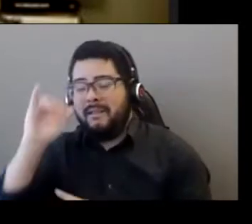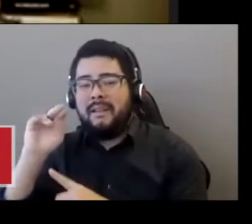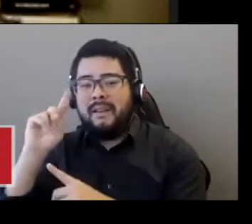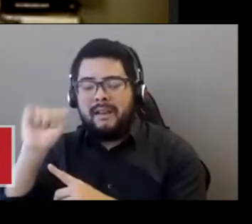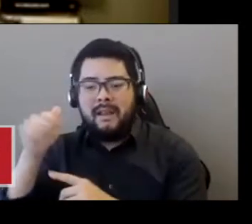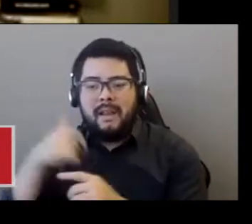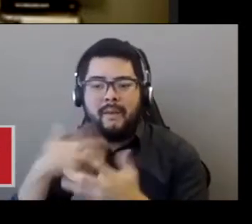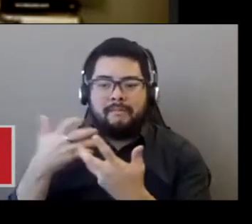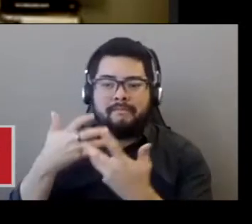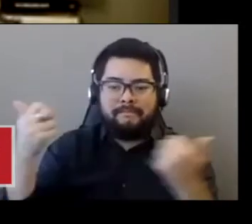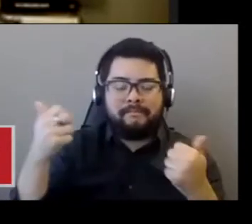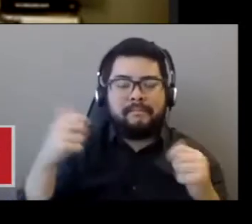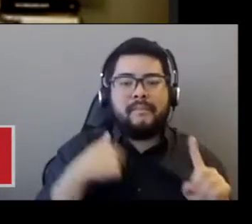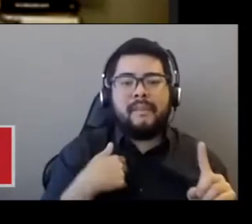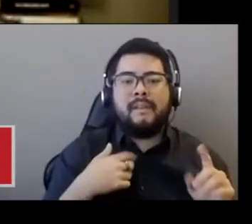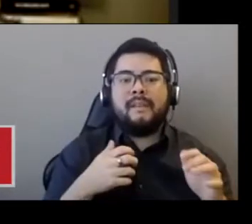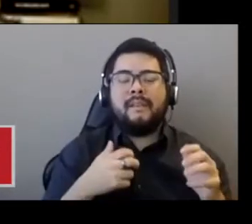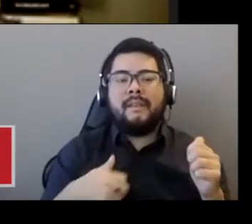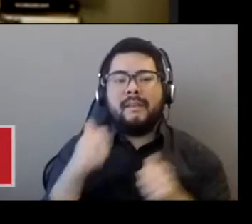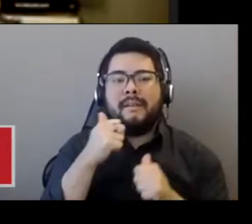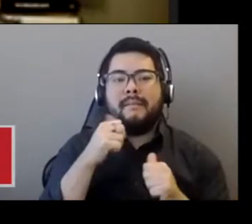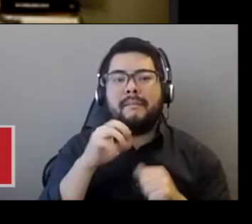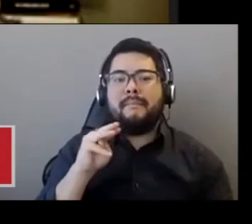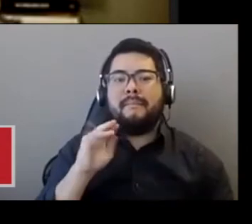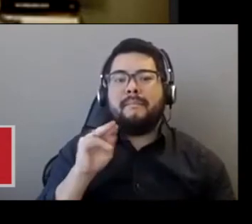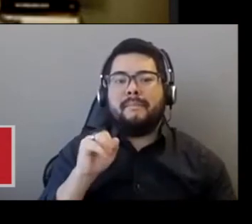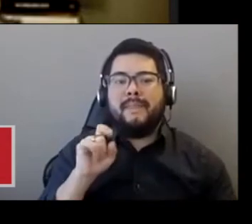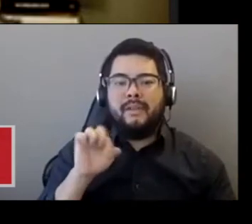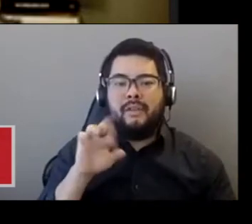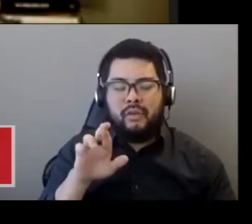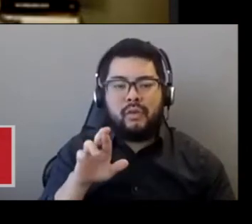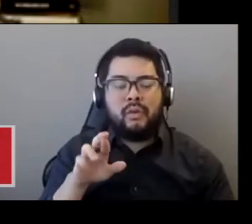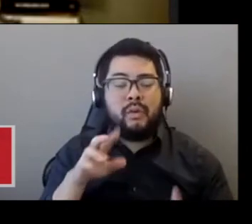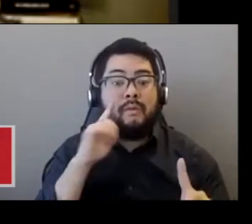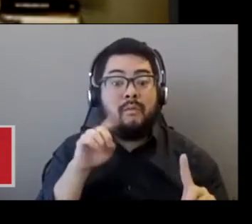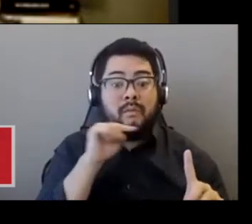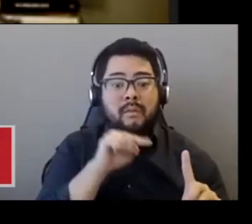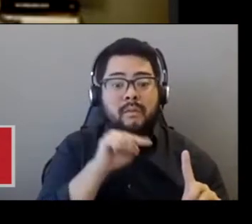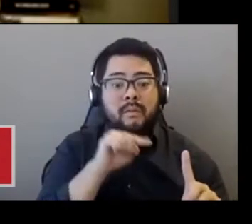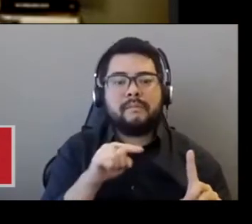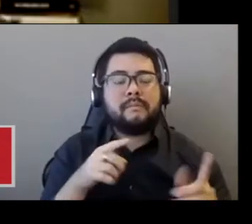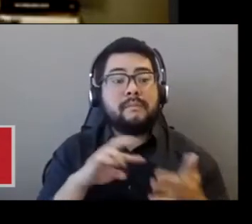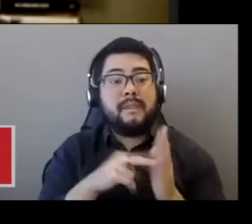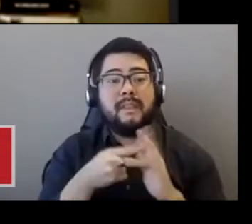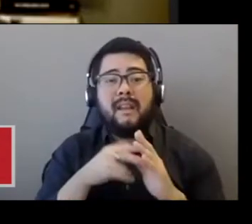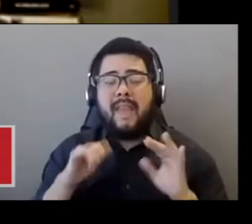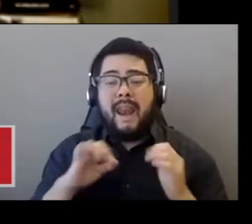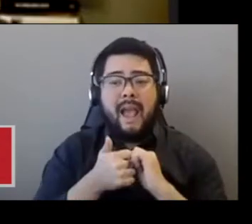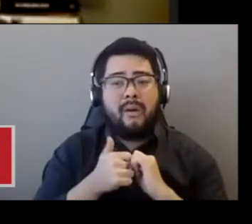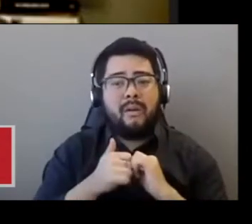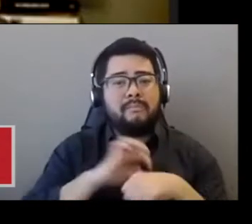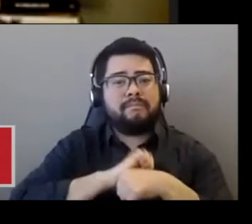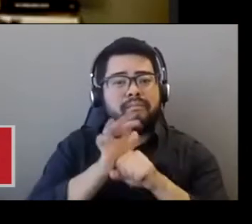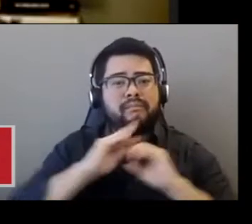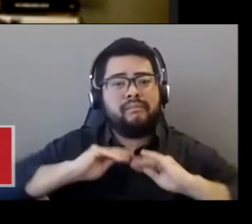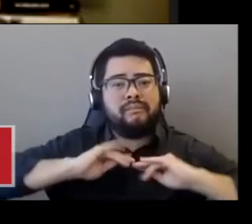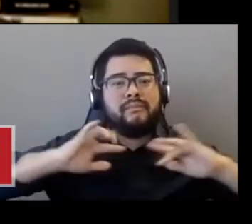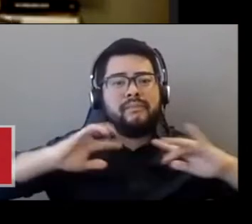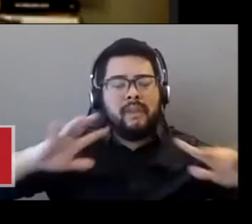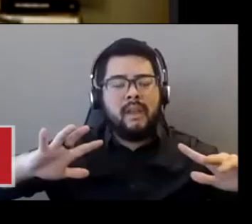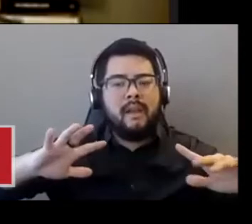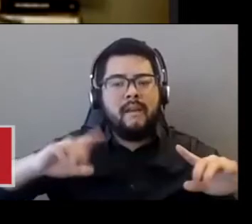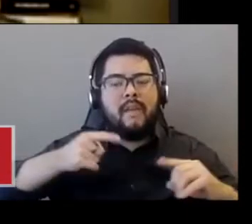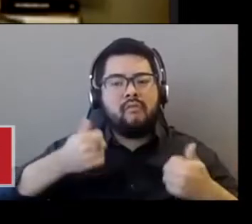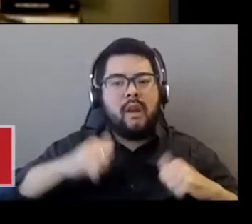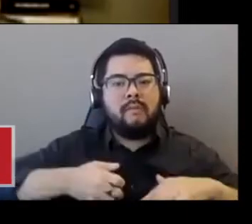Shailja, immediately took a scientific approach and they broke the chain of infection almost. I mean, it's very hard because you're linked to